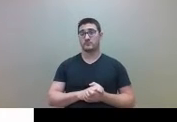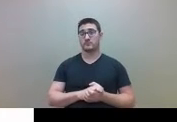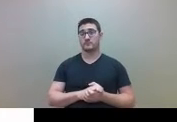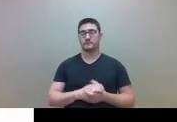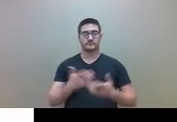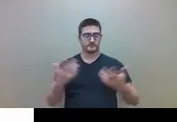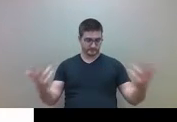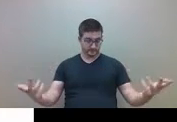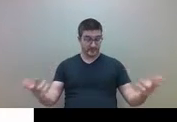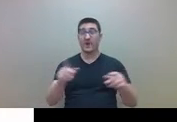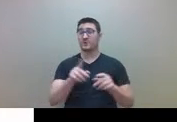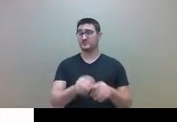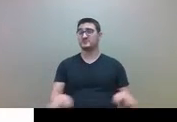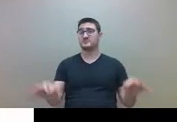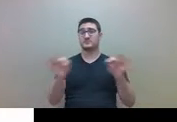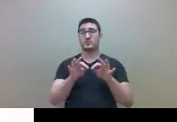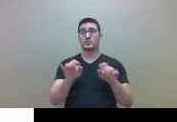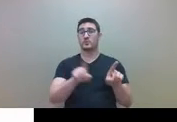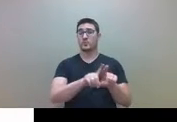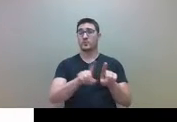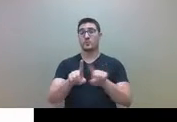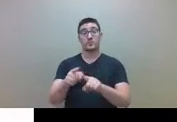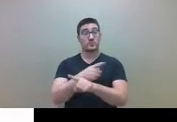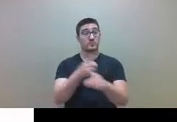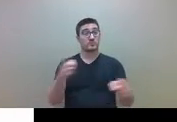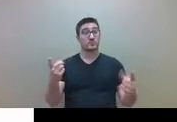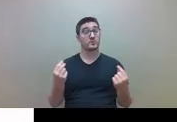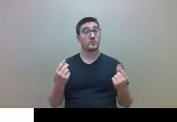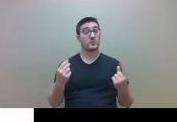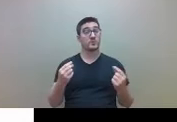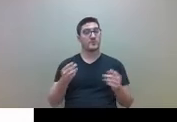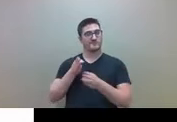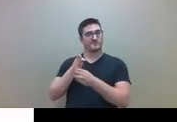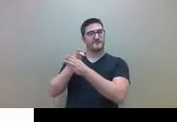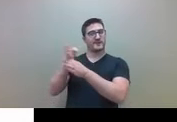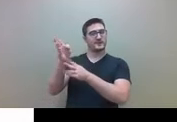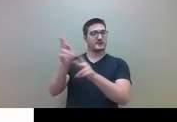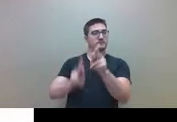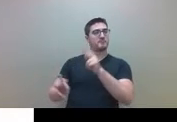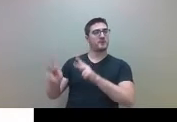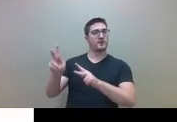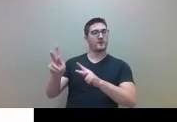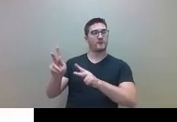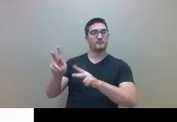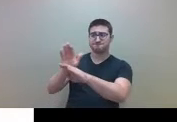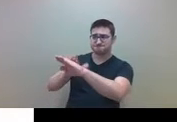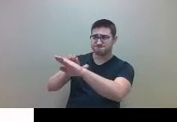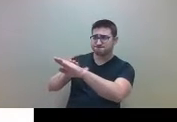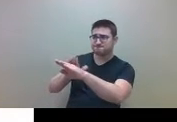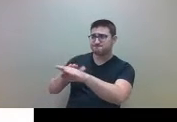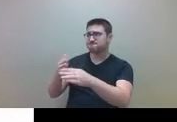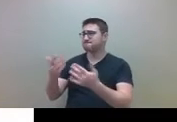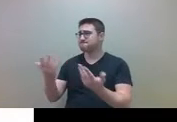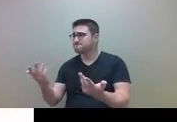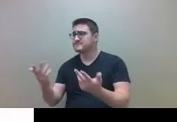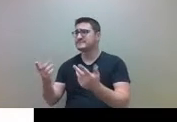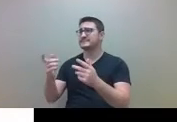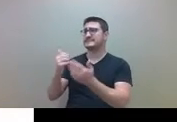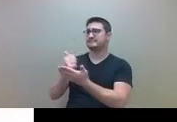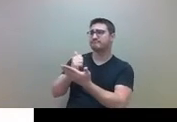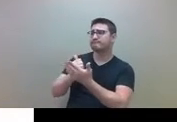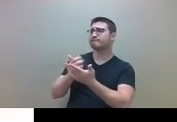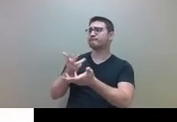to professionals, right? And we'll talk a little bit more about what that looks like too. But so this is WHO's